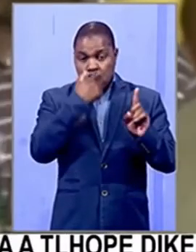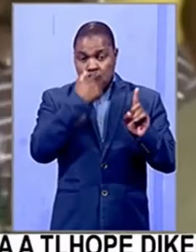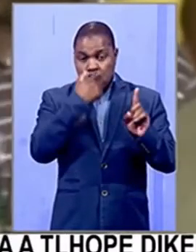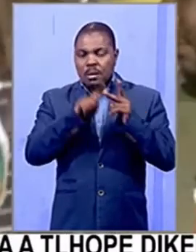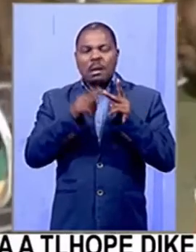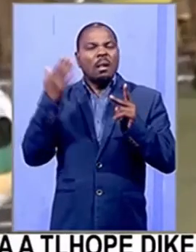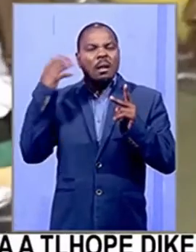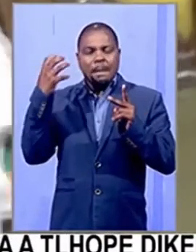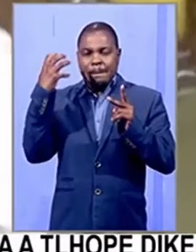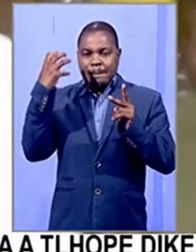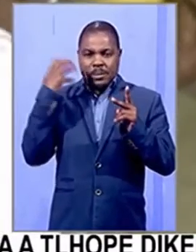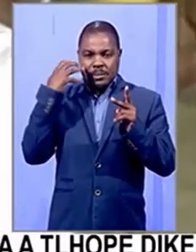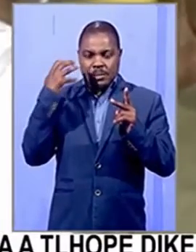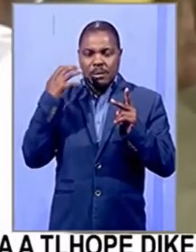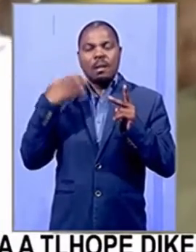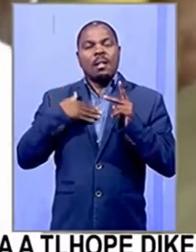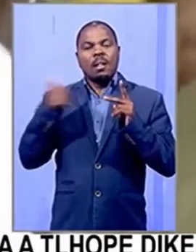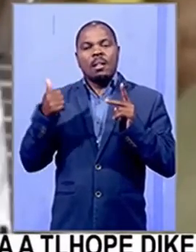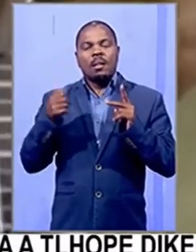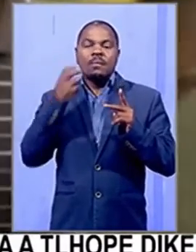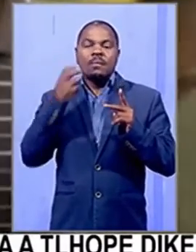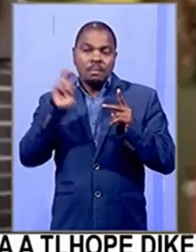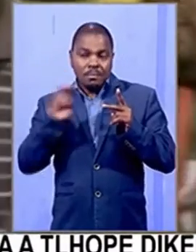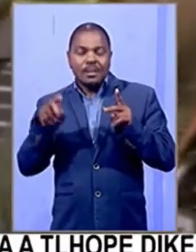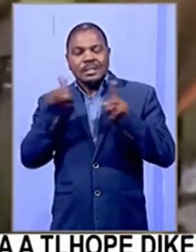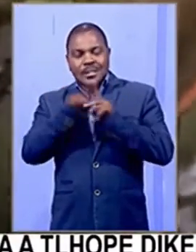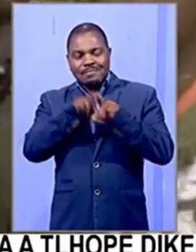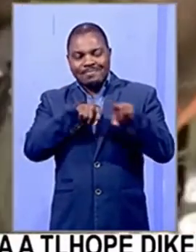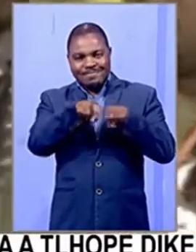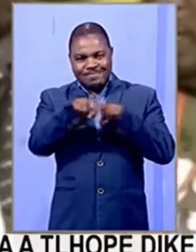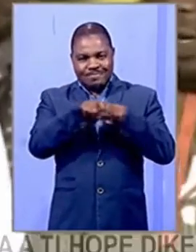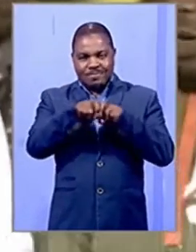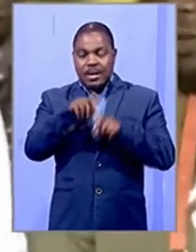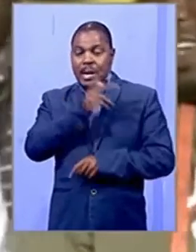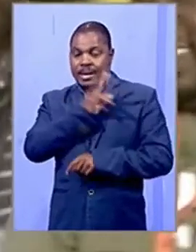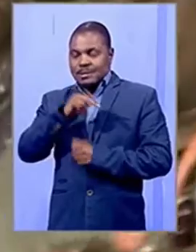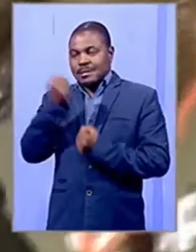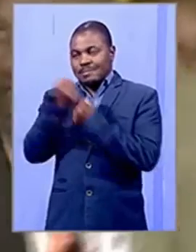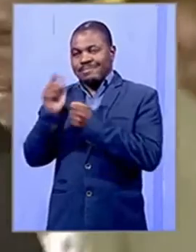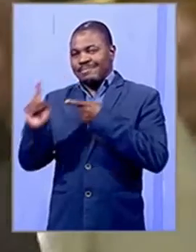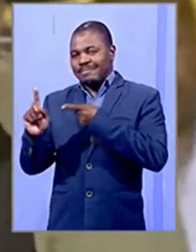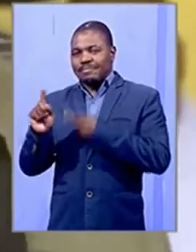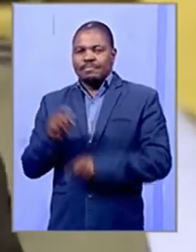ya maloba ya boitekanelo ngaka Zweli Mkhize yo a boneng tshegetso go tswa kwa Zulu Natal.